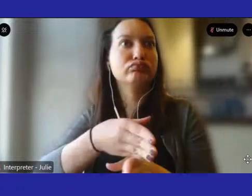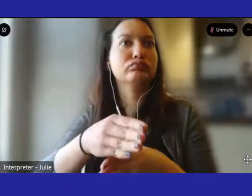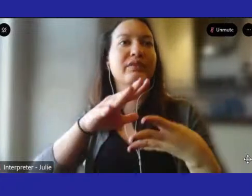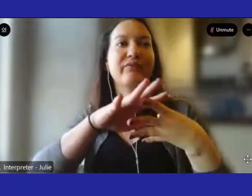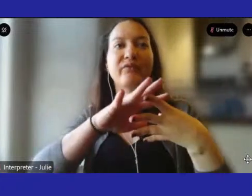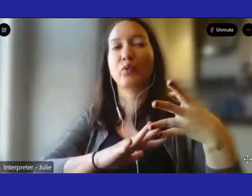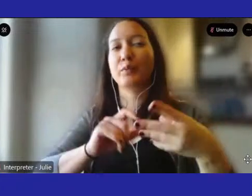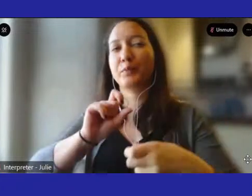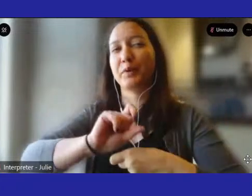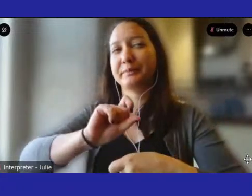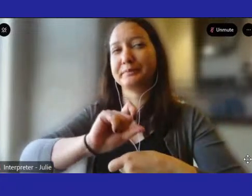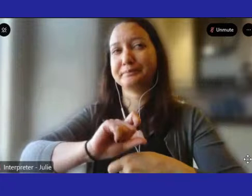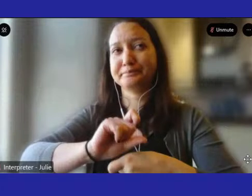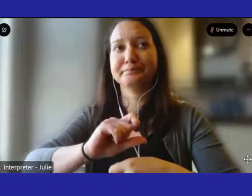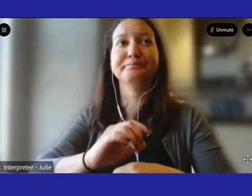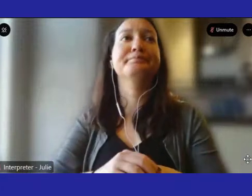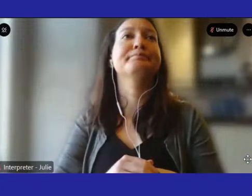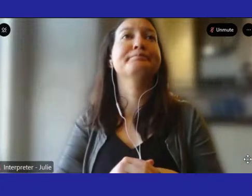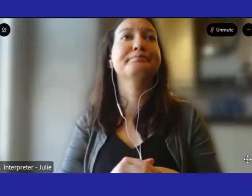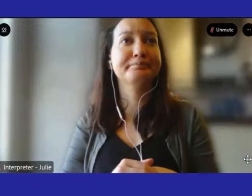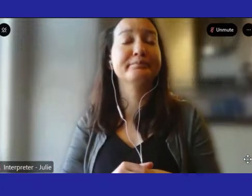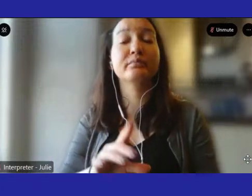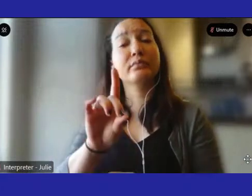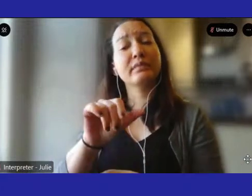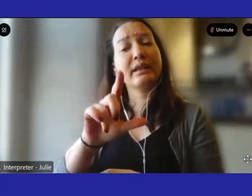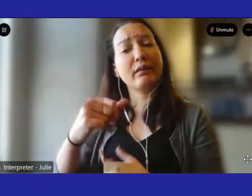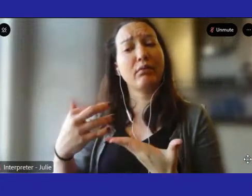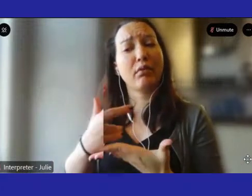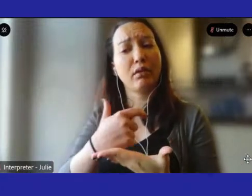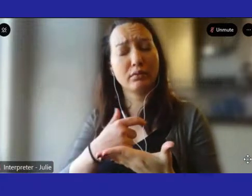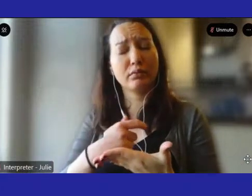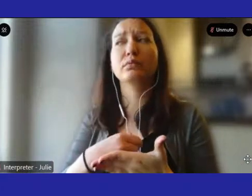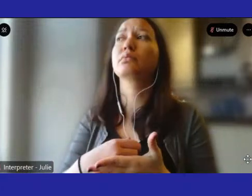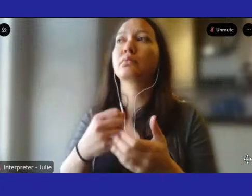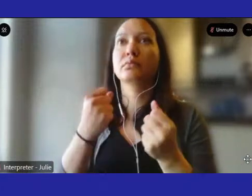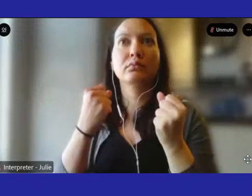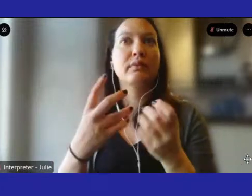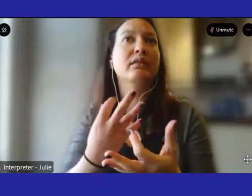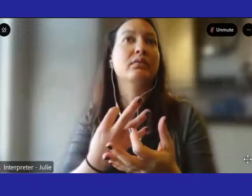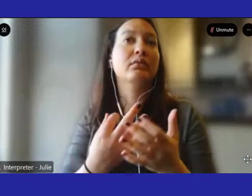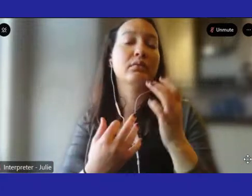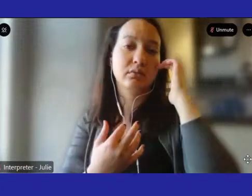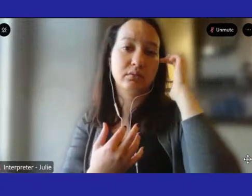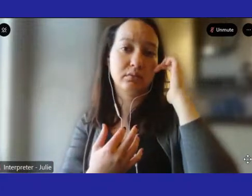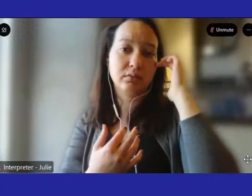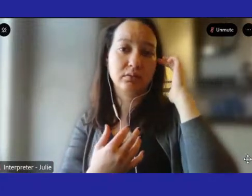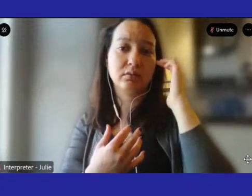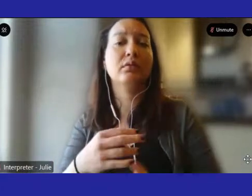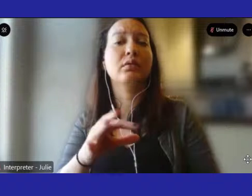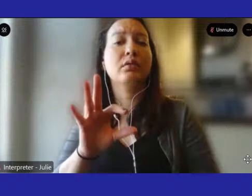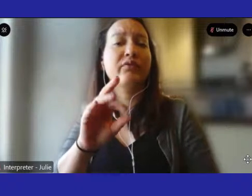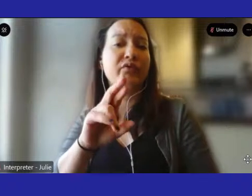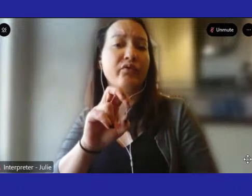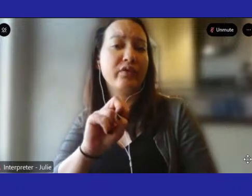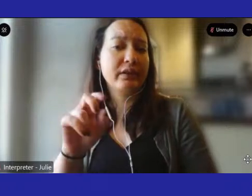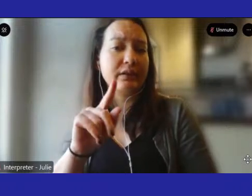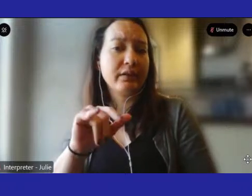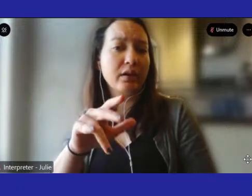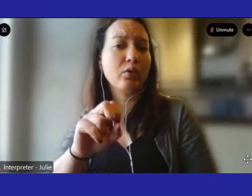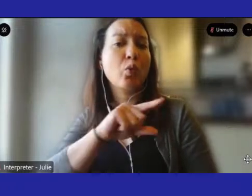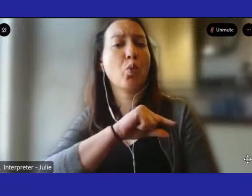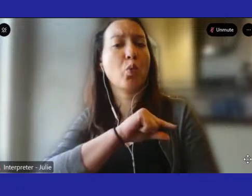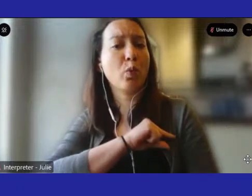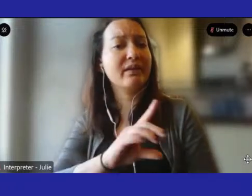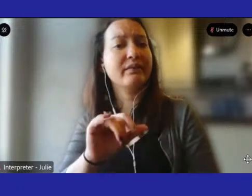work in terms of data we collect. We have a lot of free text or qualitative data, which can be in any of